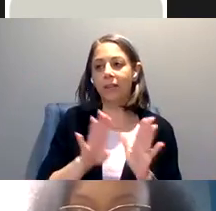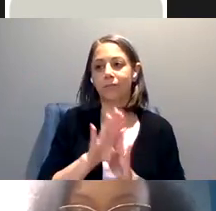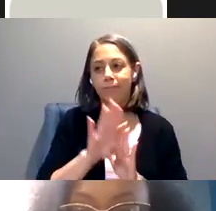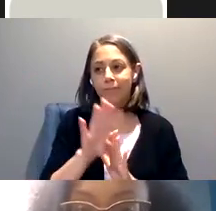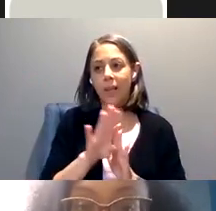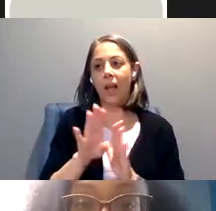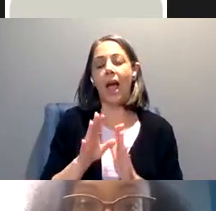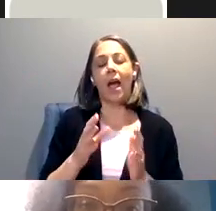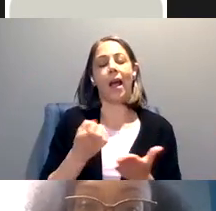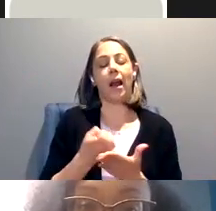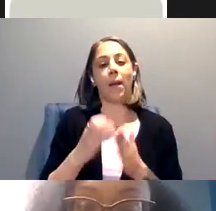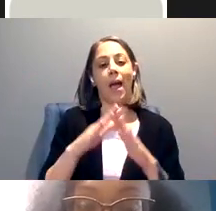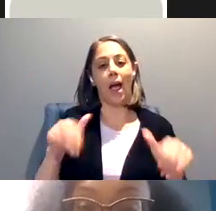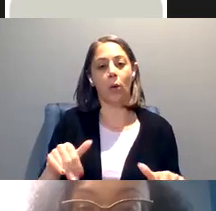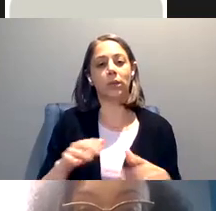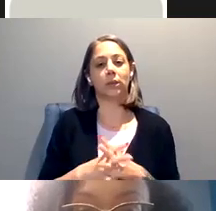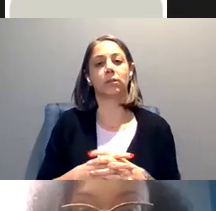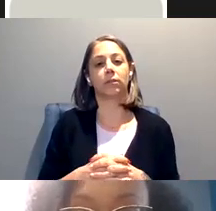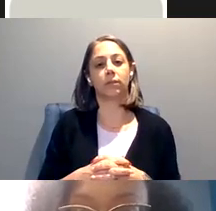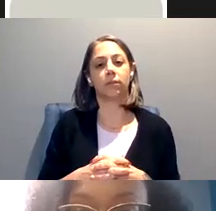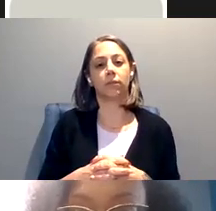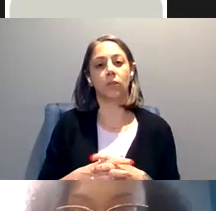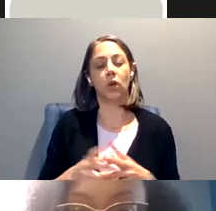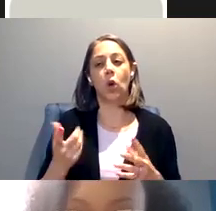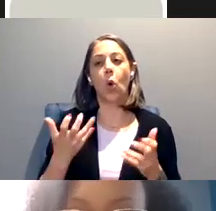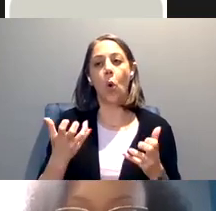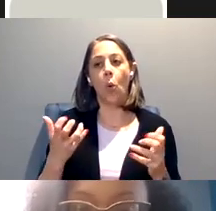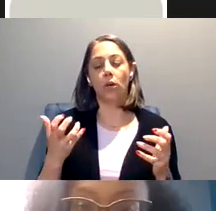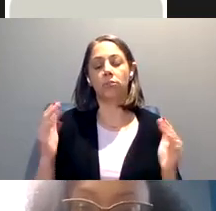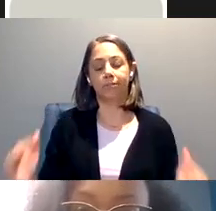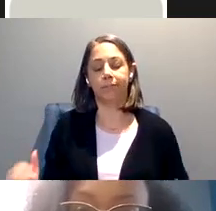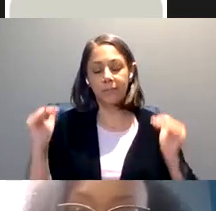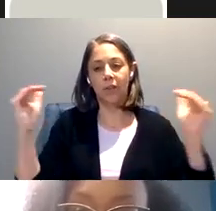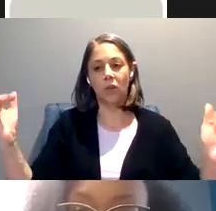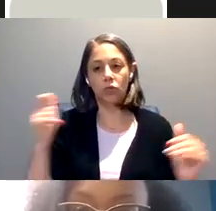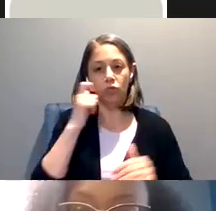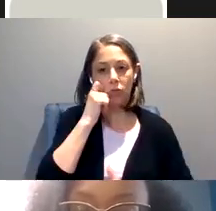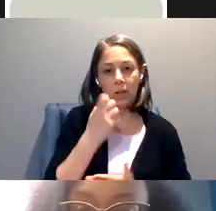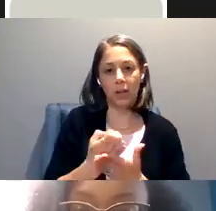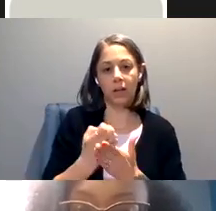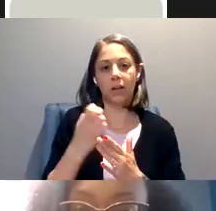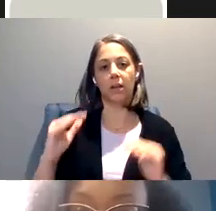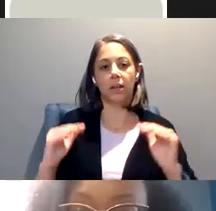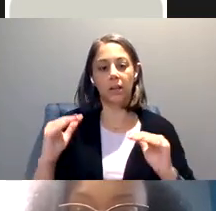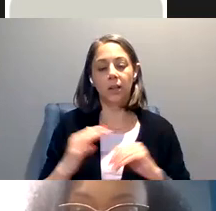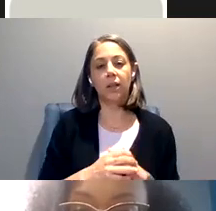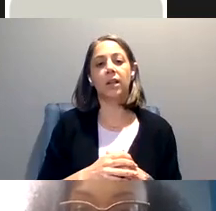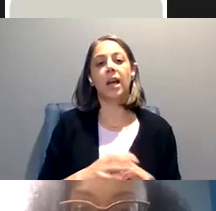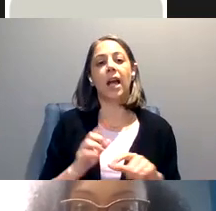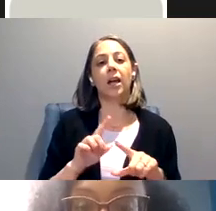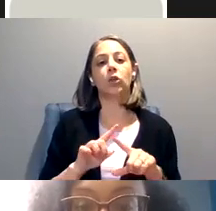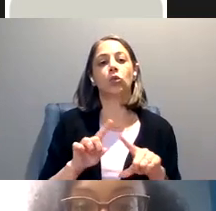initiatives. So collectively, we work to advance racial and economic justice by leveraging and stewarding community development